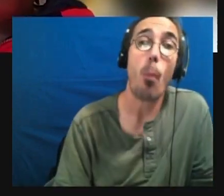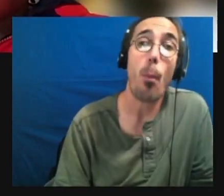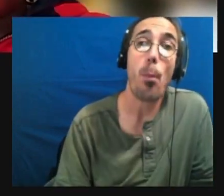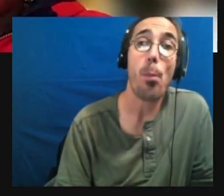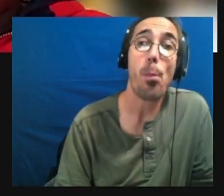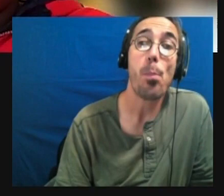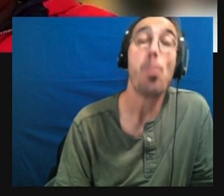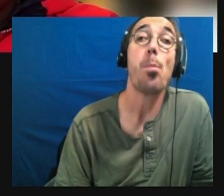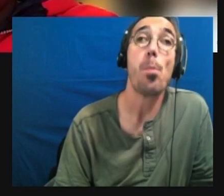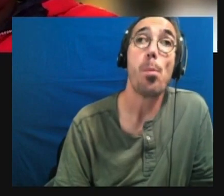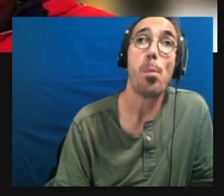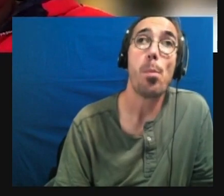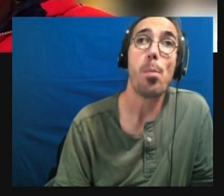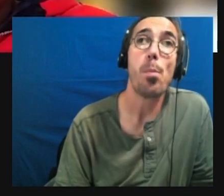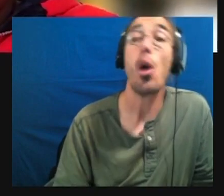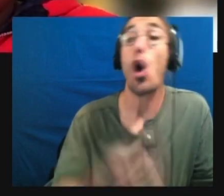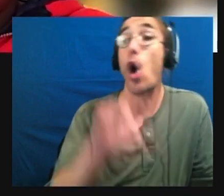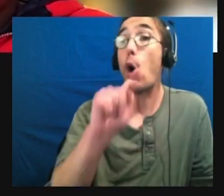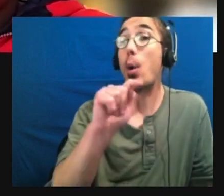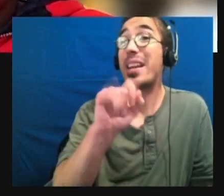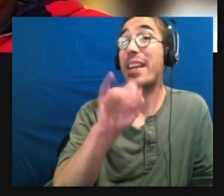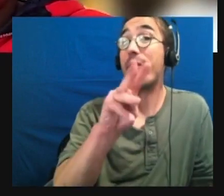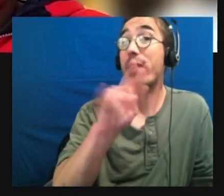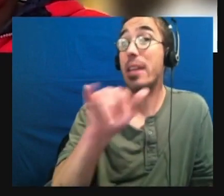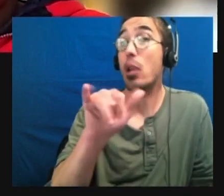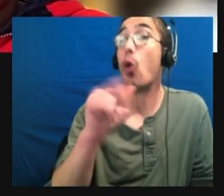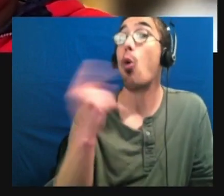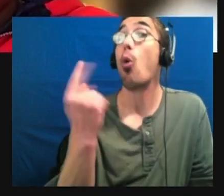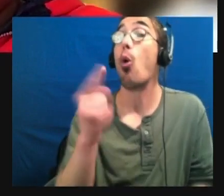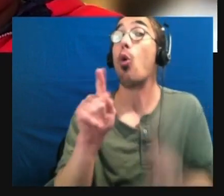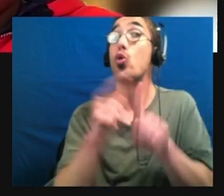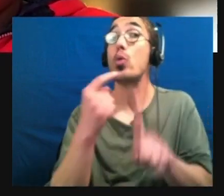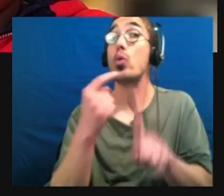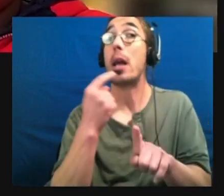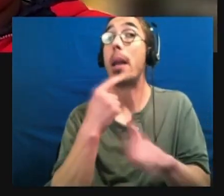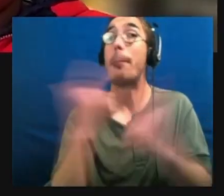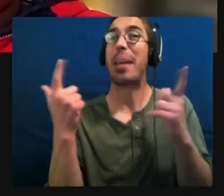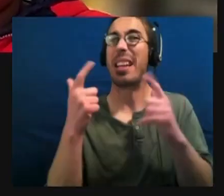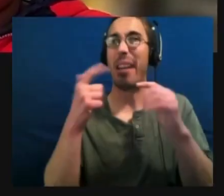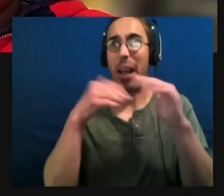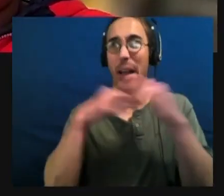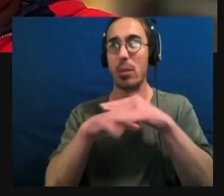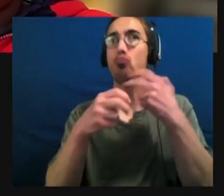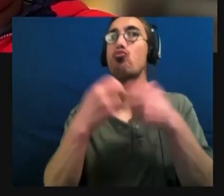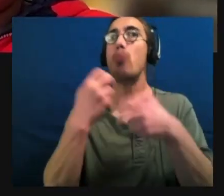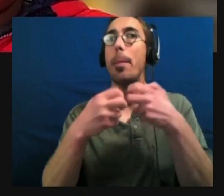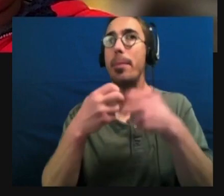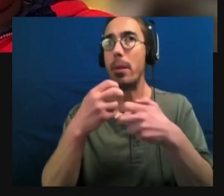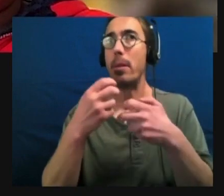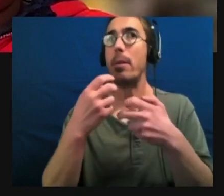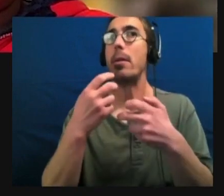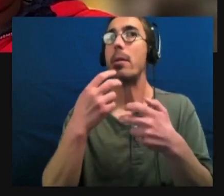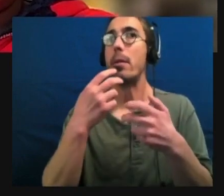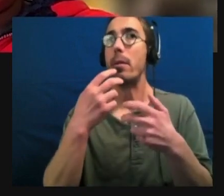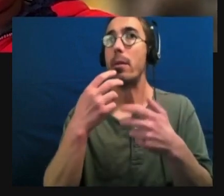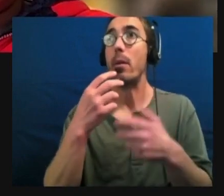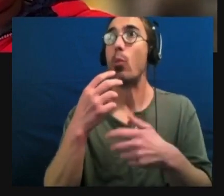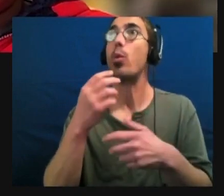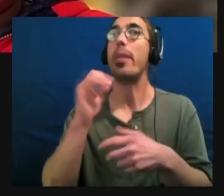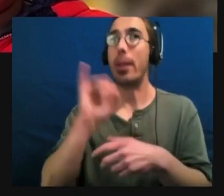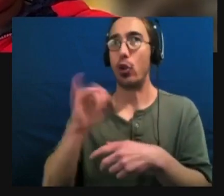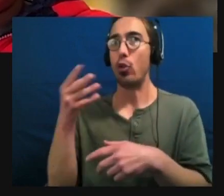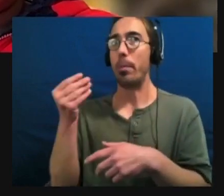okay, so Tiffany also said that there is still a huge access problem, even with it being covered.